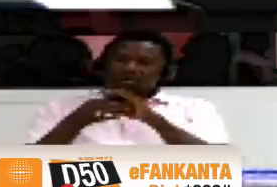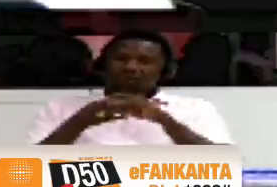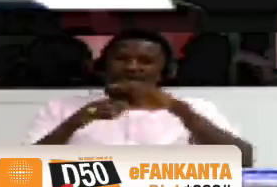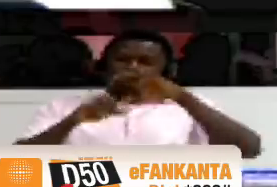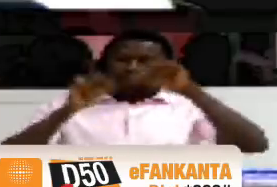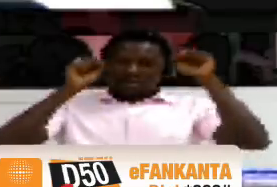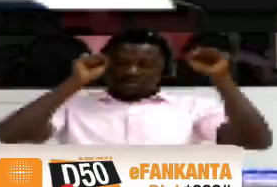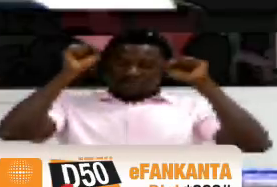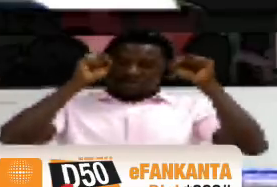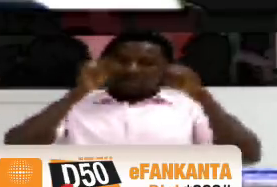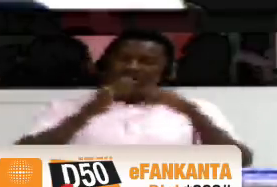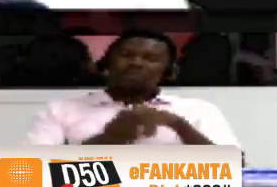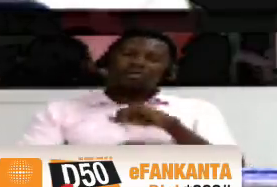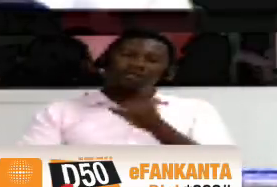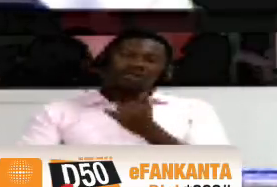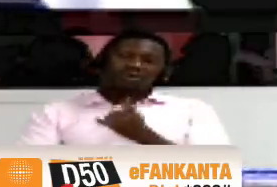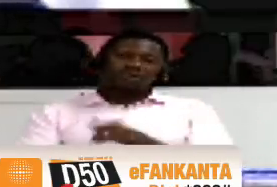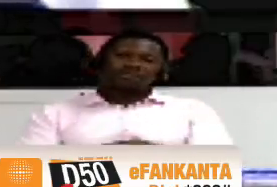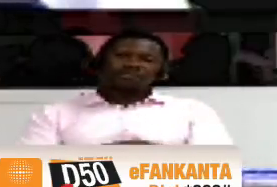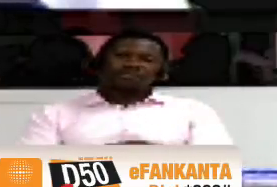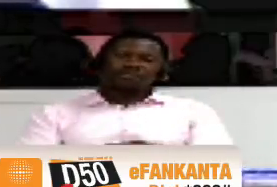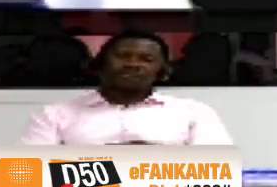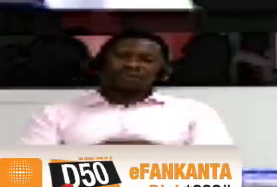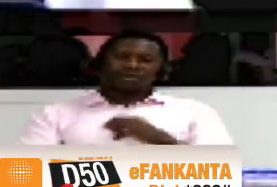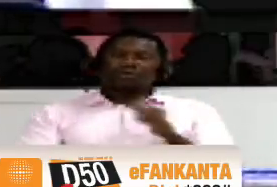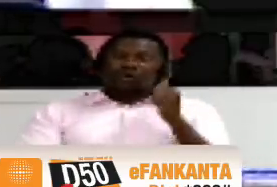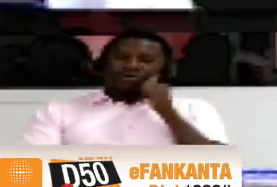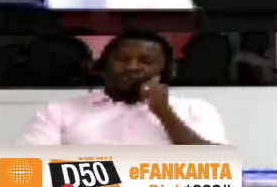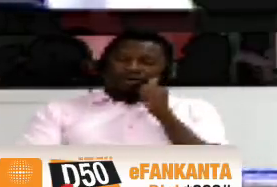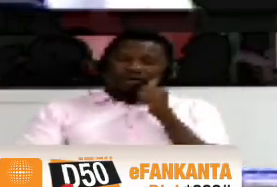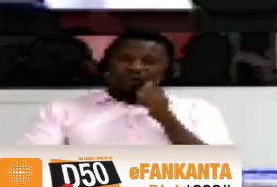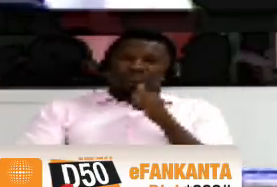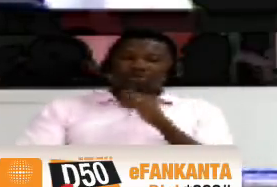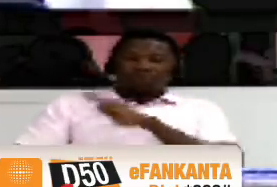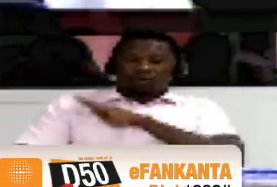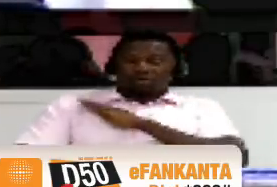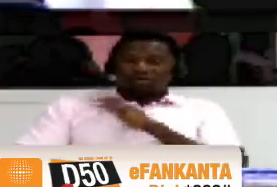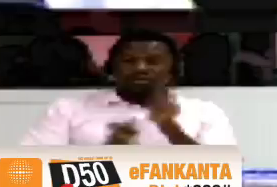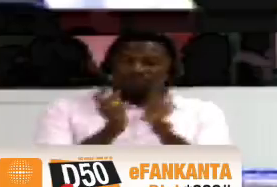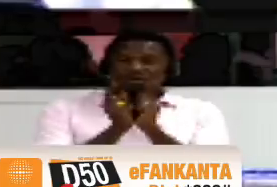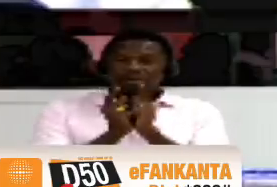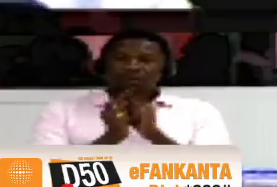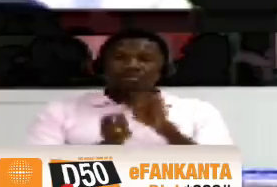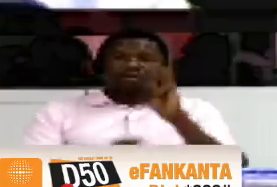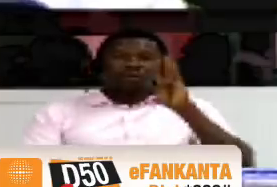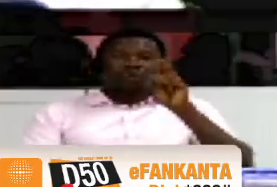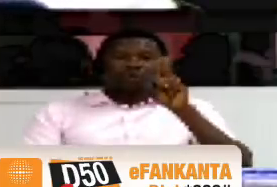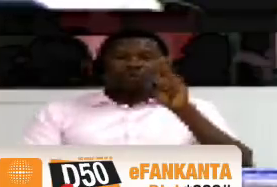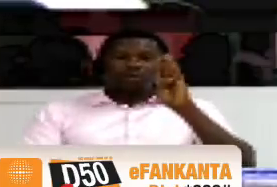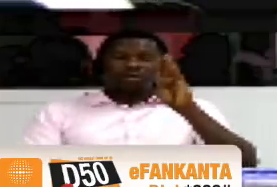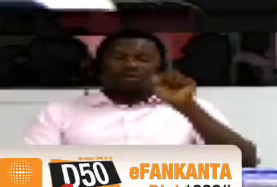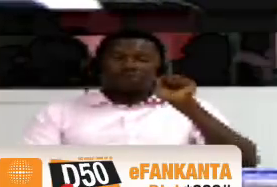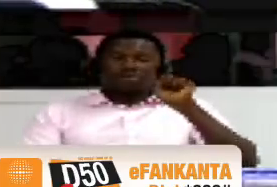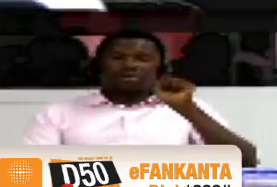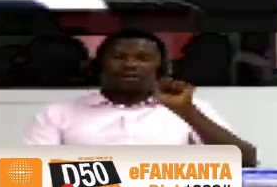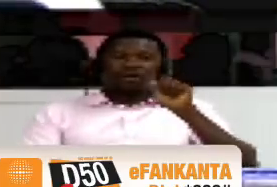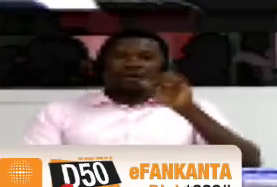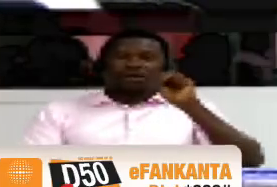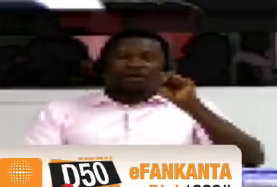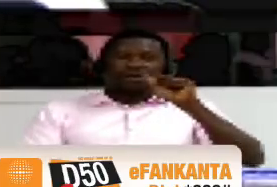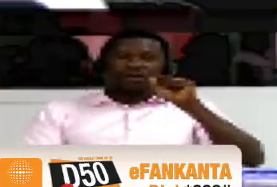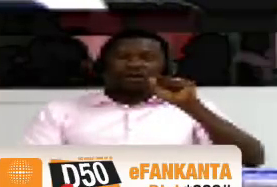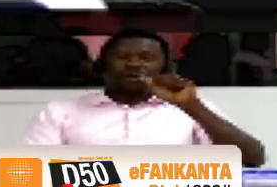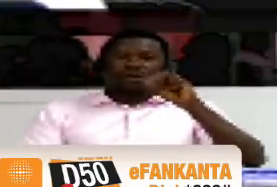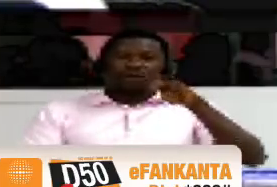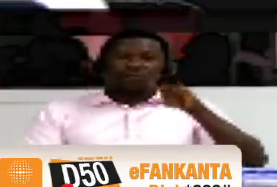Please continue. And I also found Buba Samura there, the National Assembly member for Kiang East at the time. I met